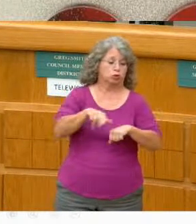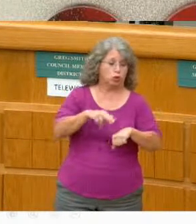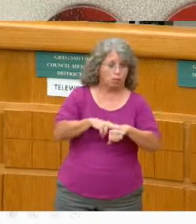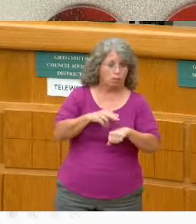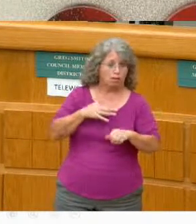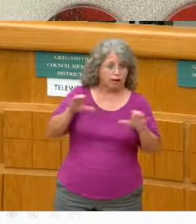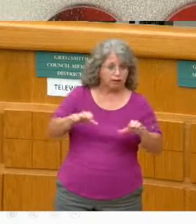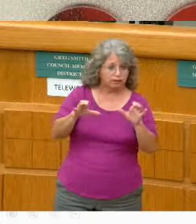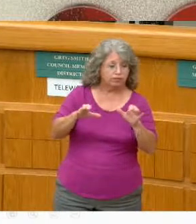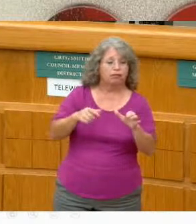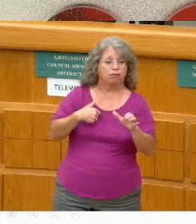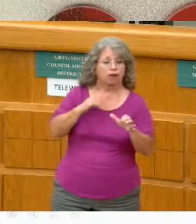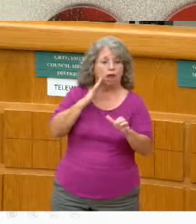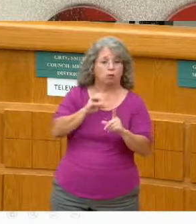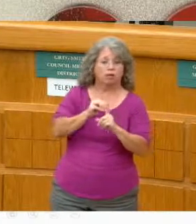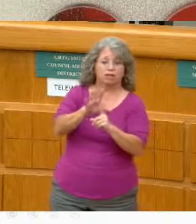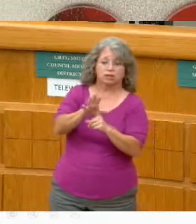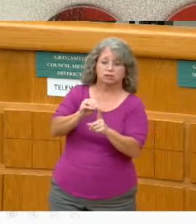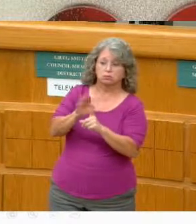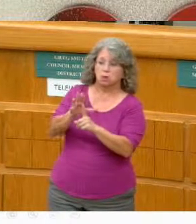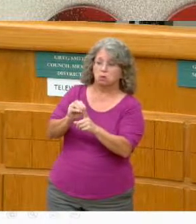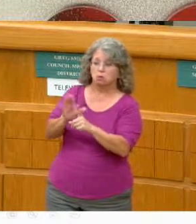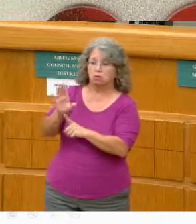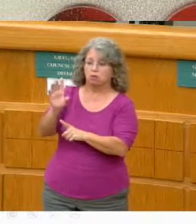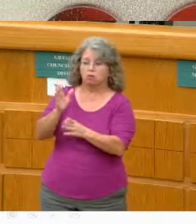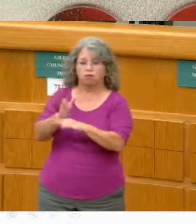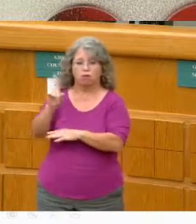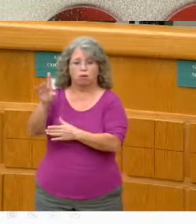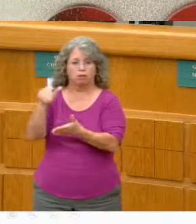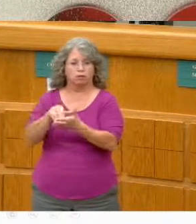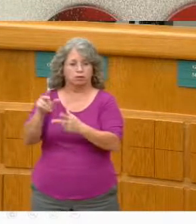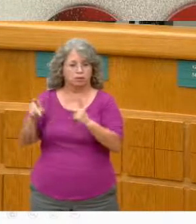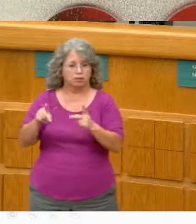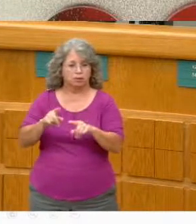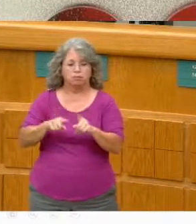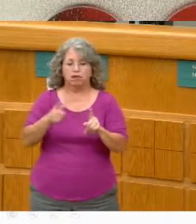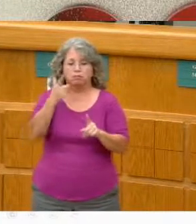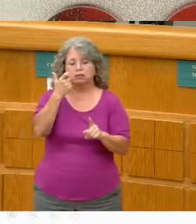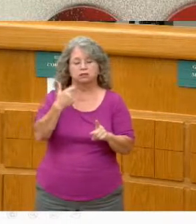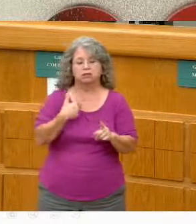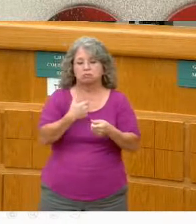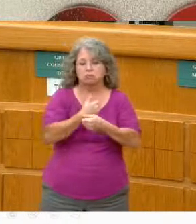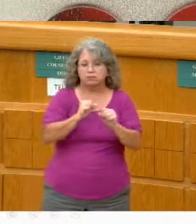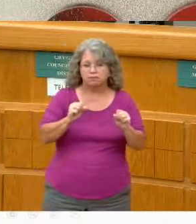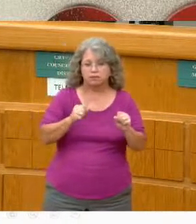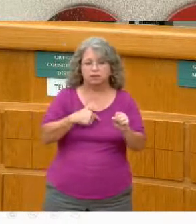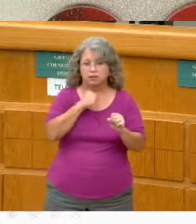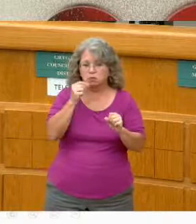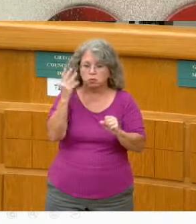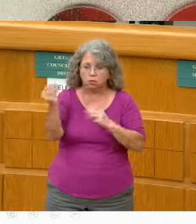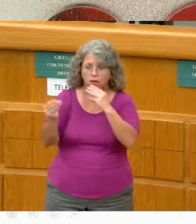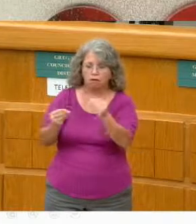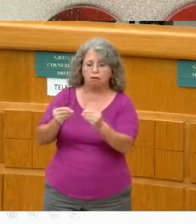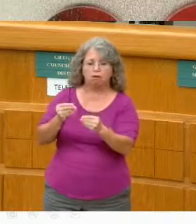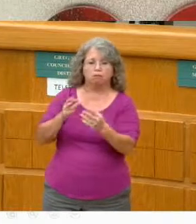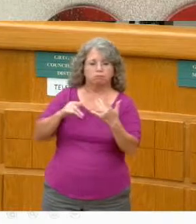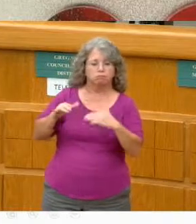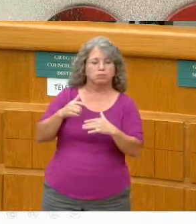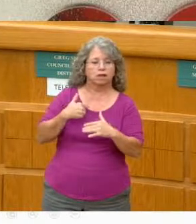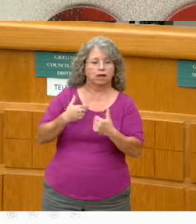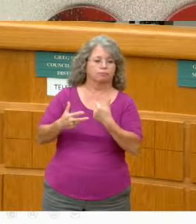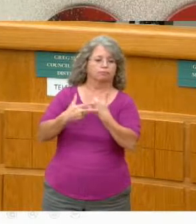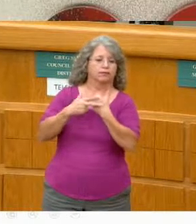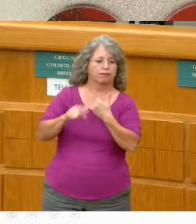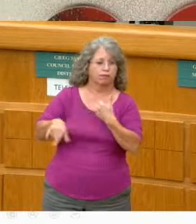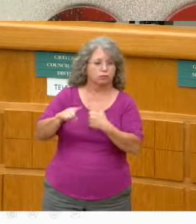now in the coastal bend area. Stay at home if you can. Practice proper hygiene and sanitize. Avoid social